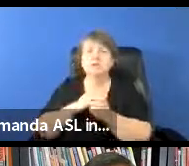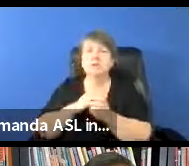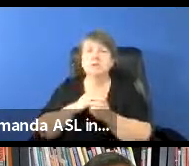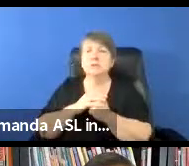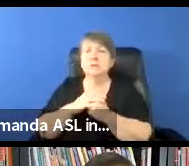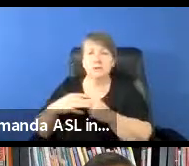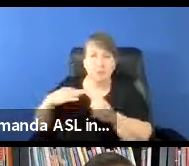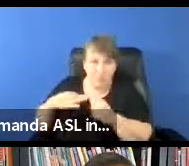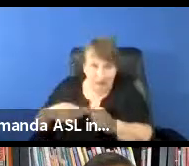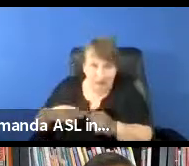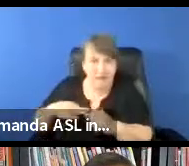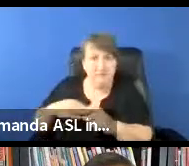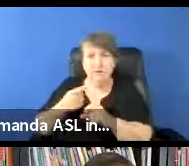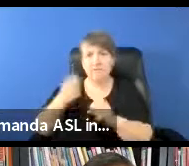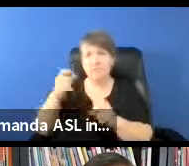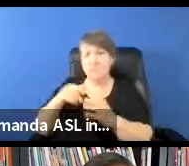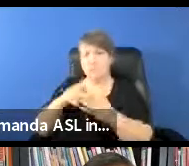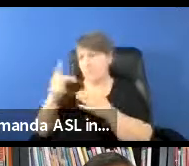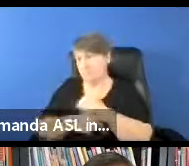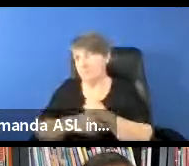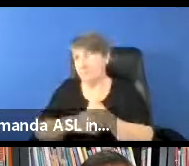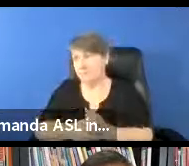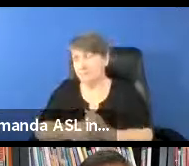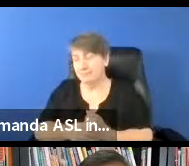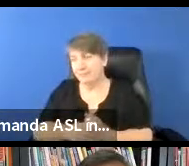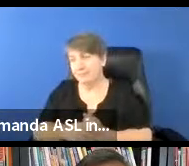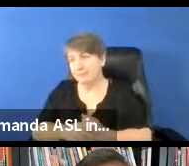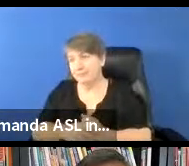benefit from this program.